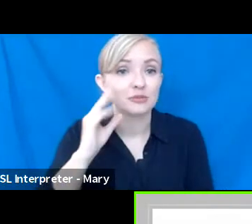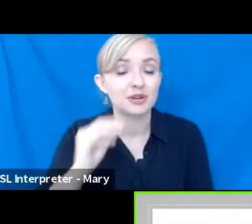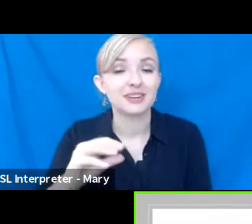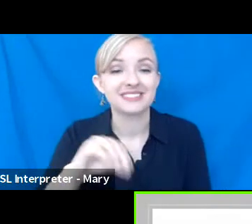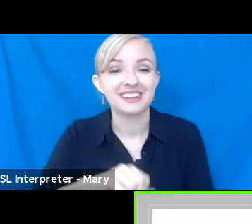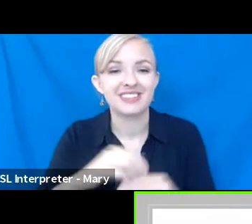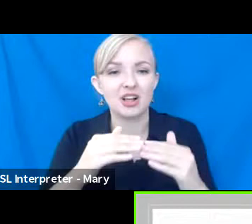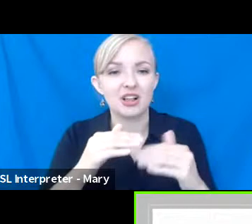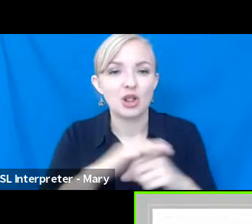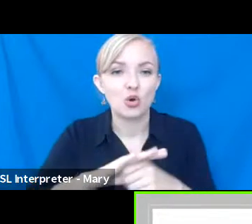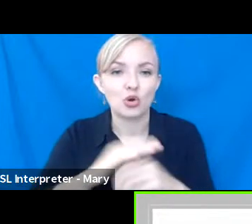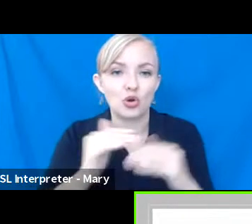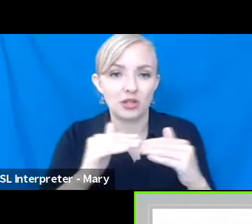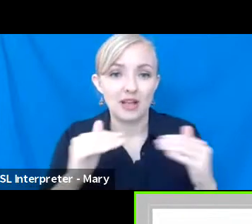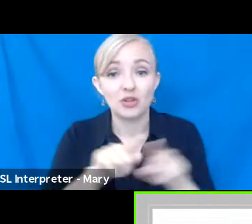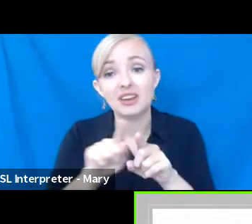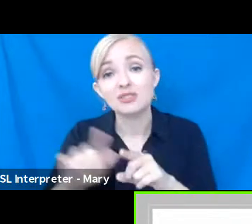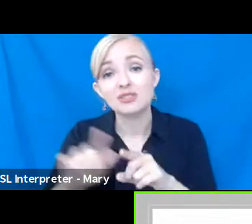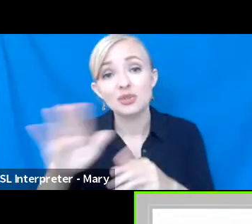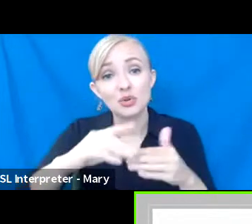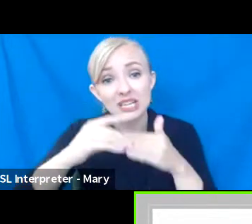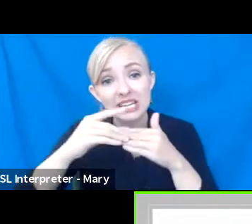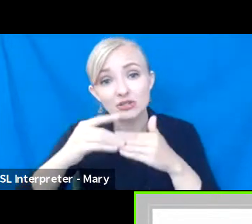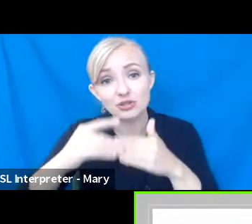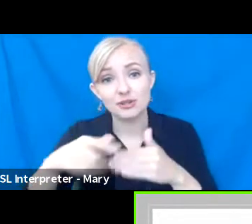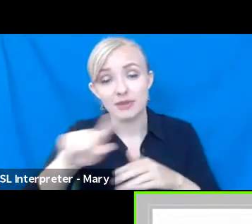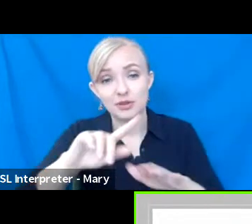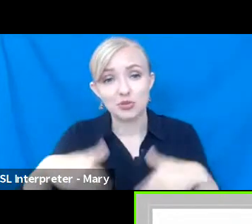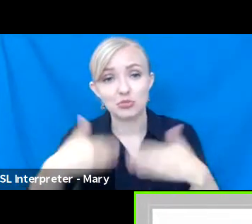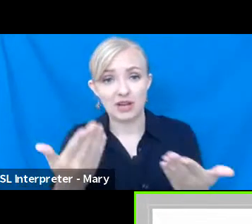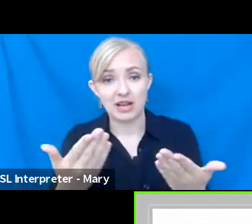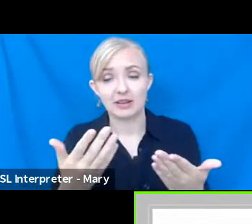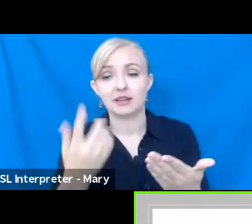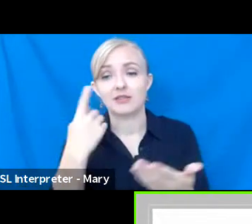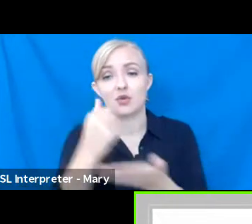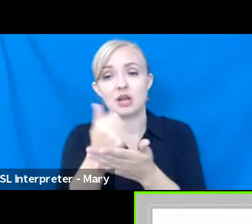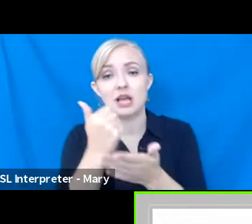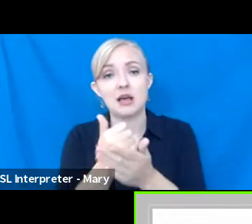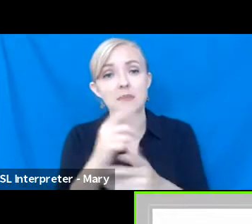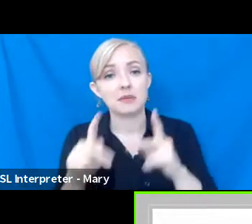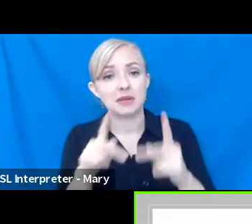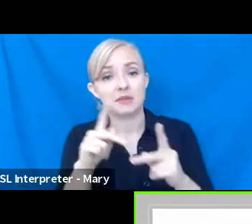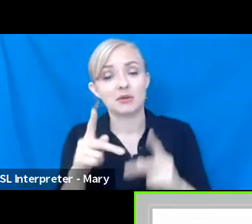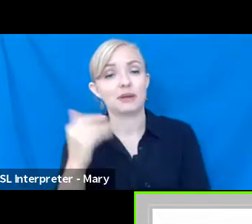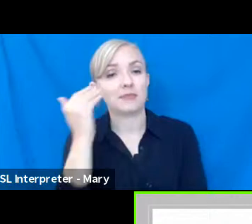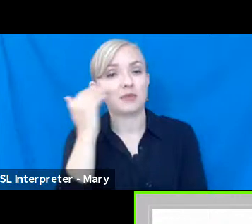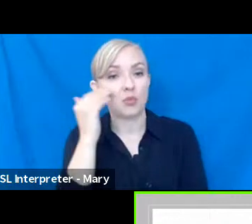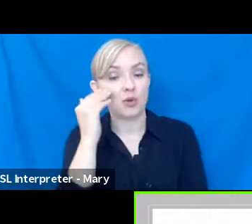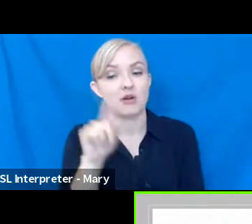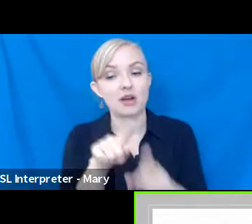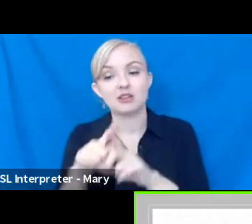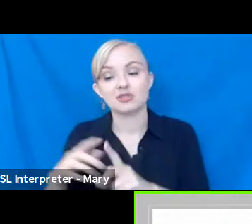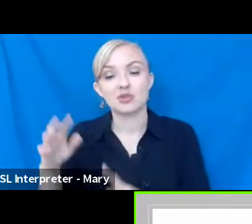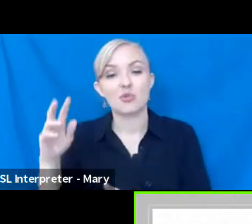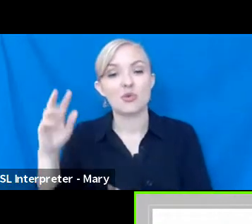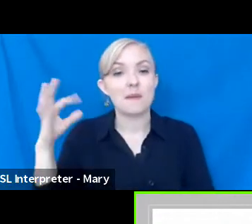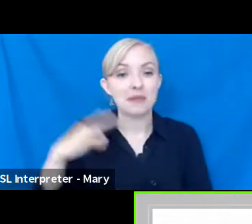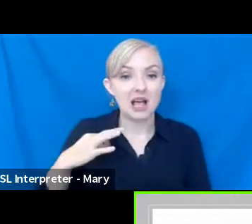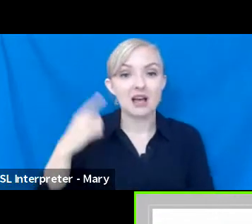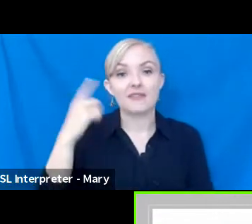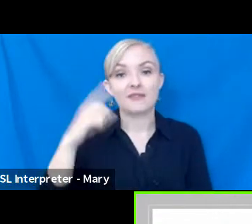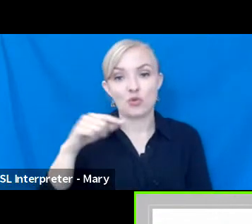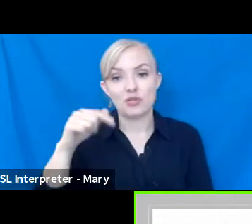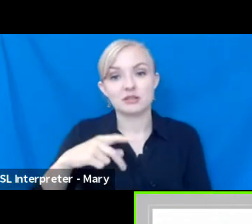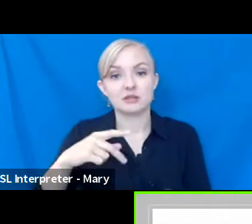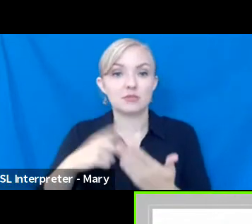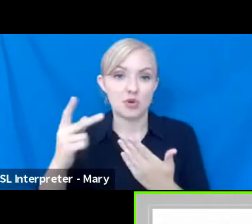level, and also the leadership that you're providing in helping people become aware of and apply for the Emergency Rental Assistance Program. We